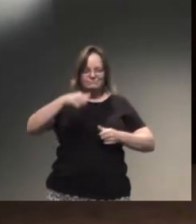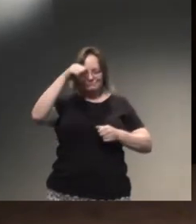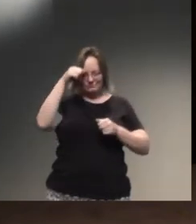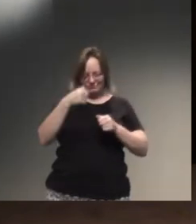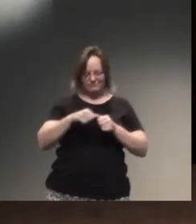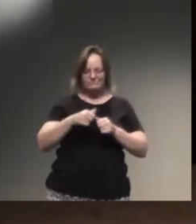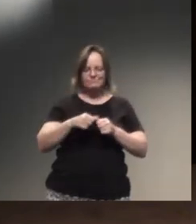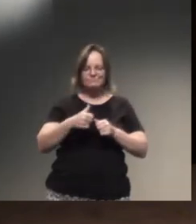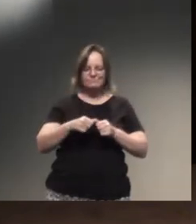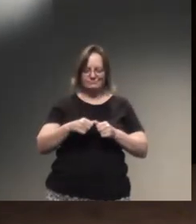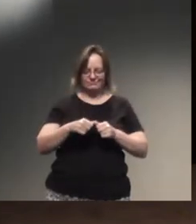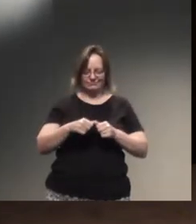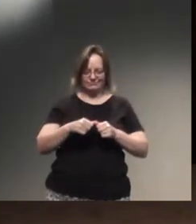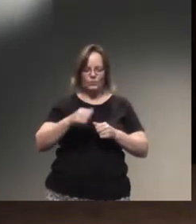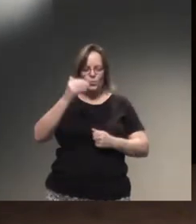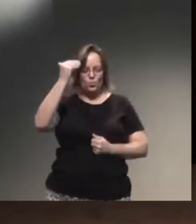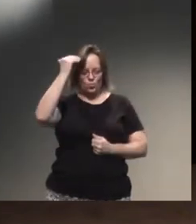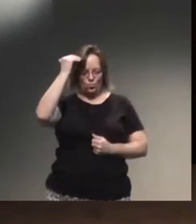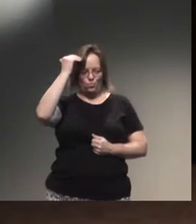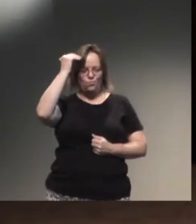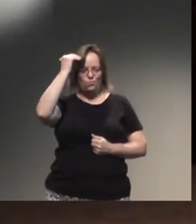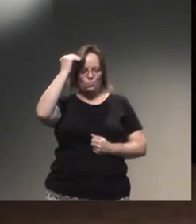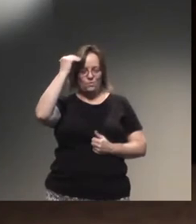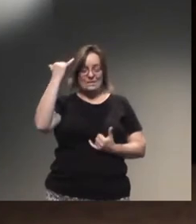to a place of feeling.